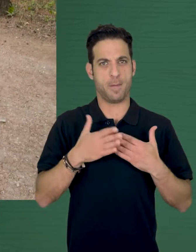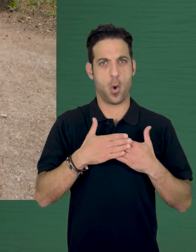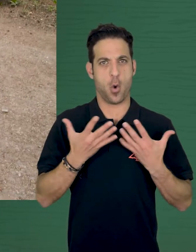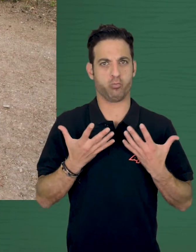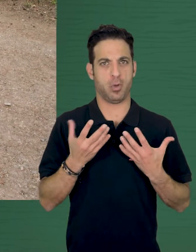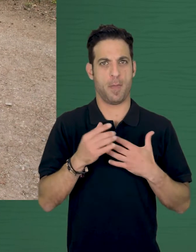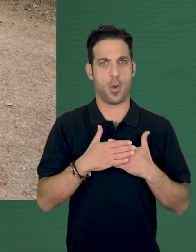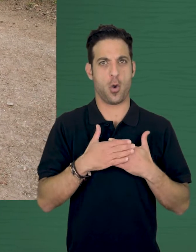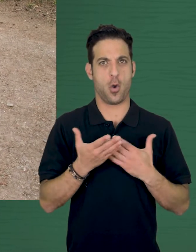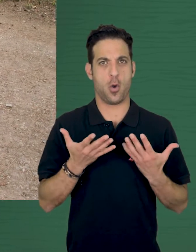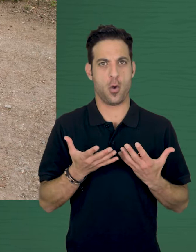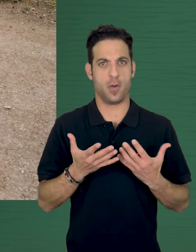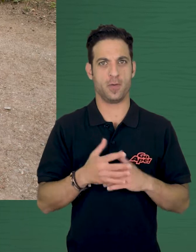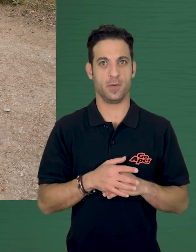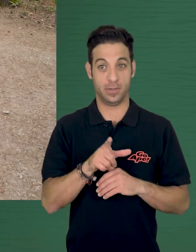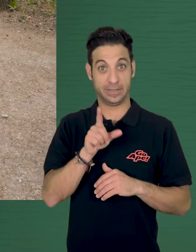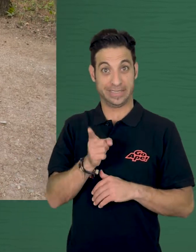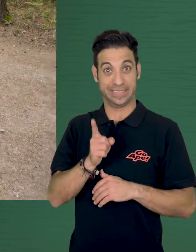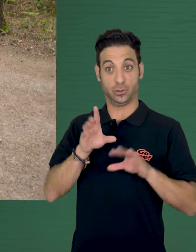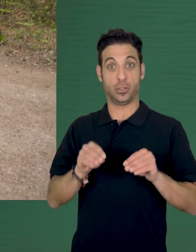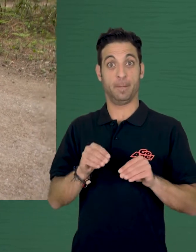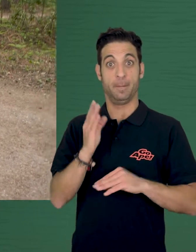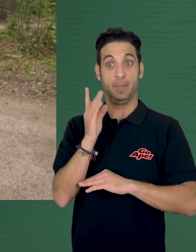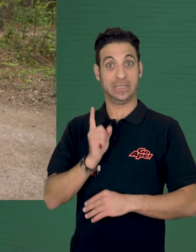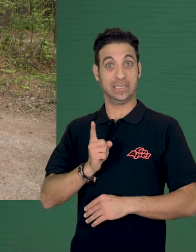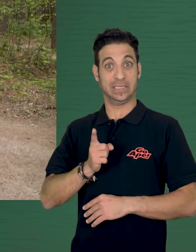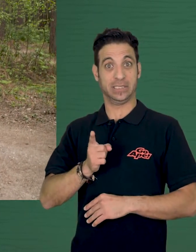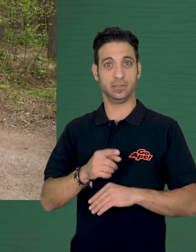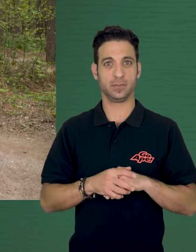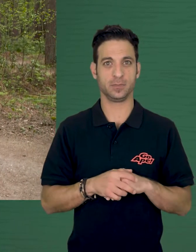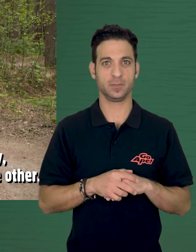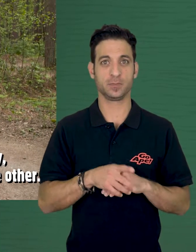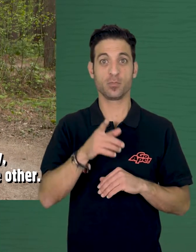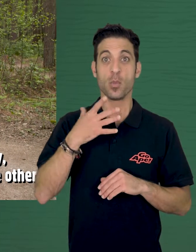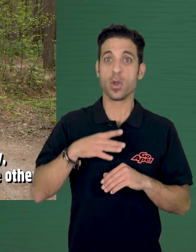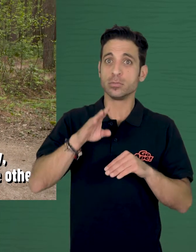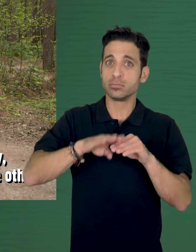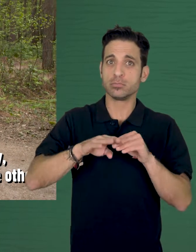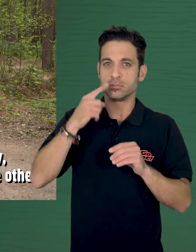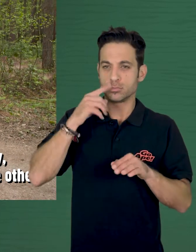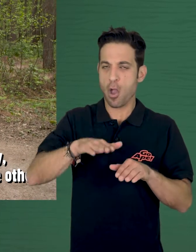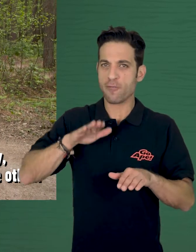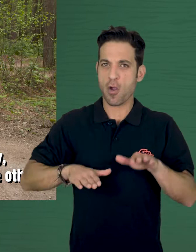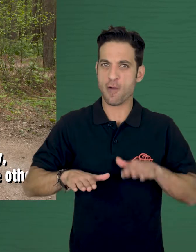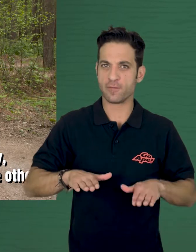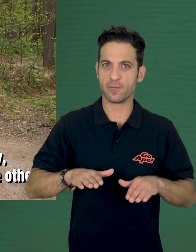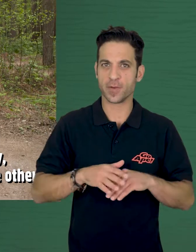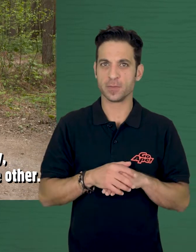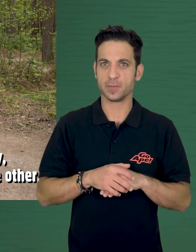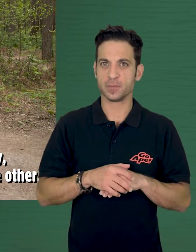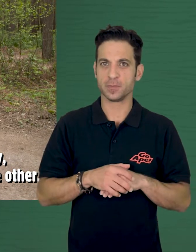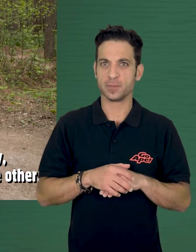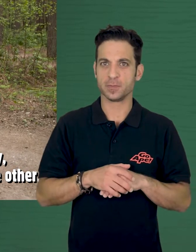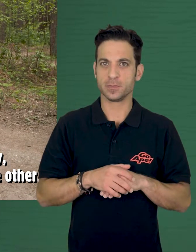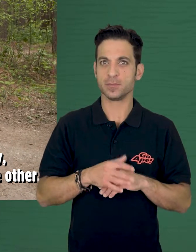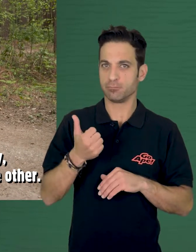weight into your toes. Great, so that is your neutral stop position. Now if you want to practice stepping off the Segway, so just step